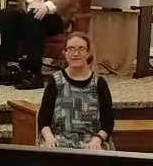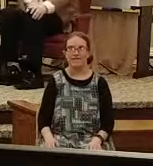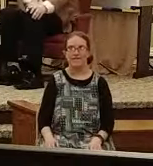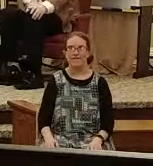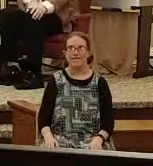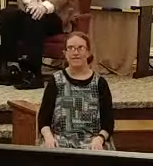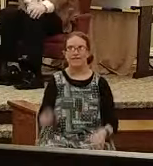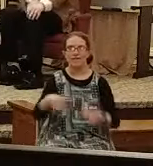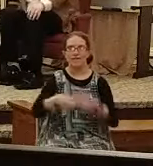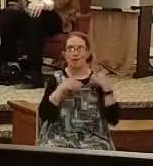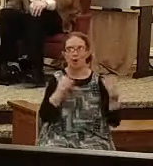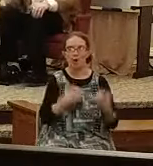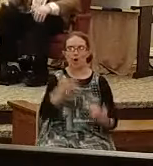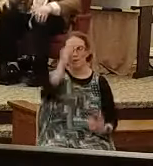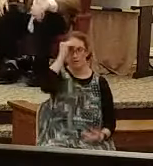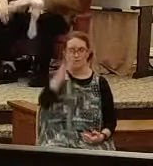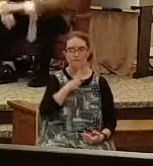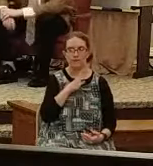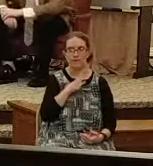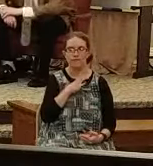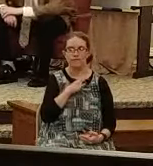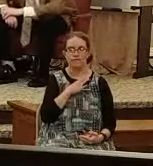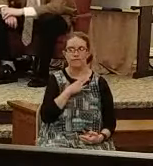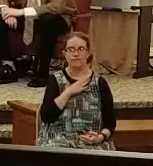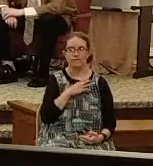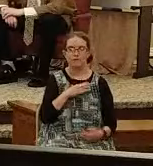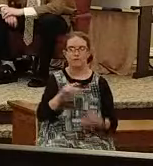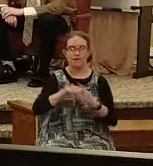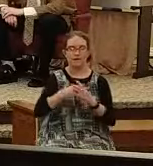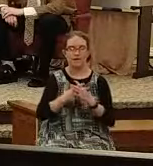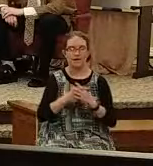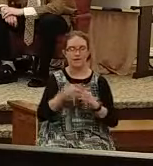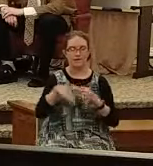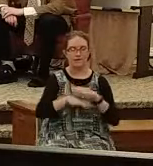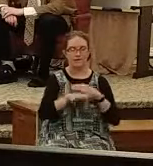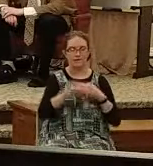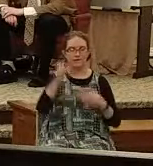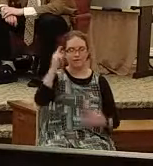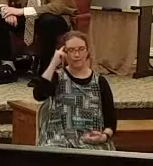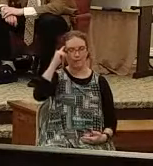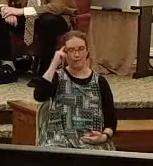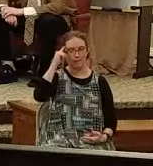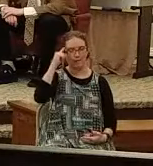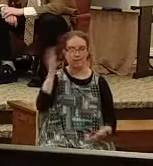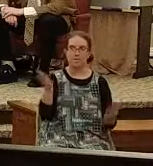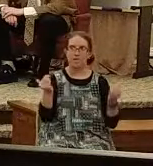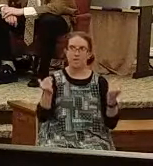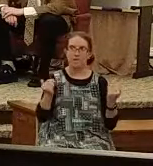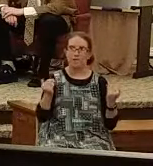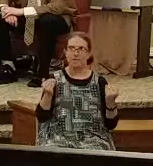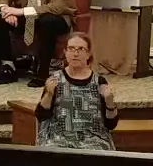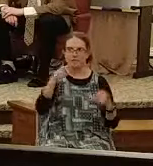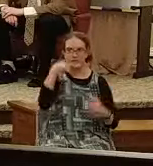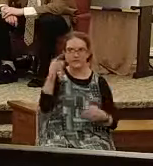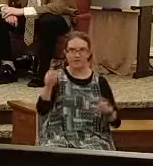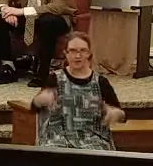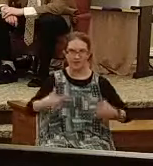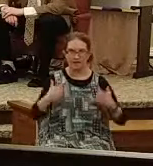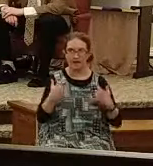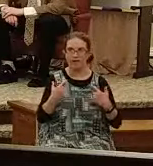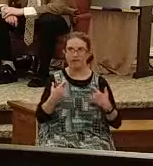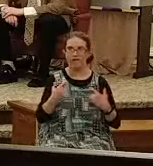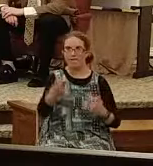going to get in the heart of man. Amen. And when he begins to get in this heart, come on, that's why we say that living for God is a